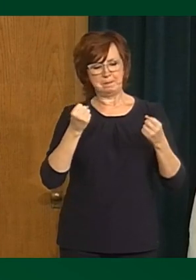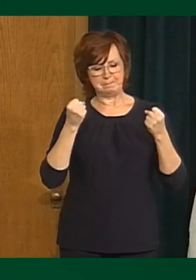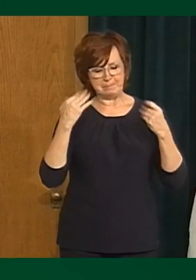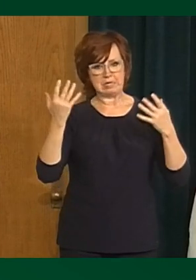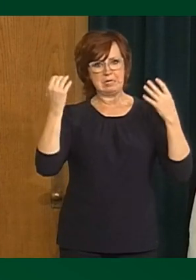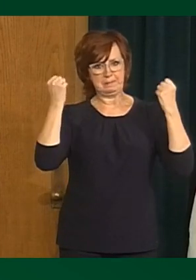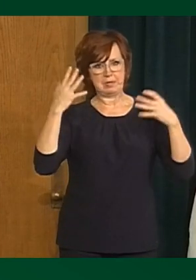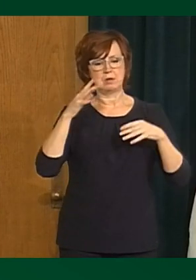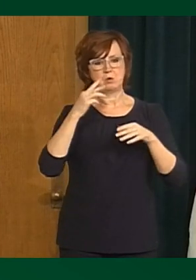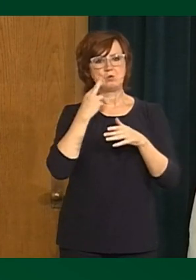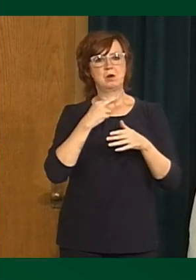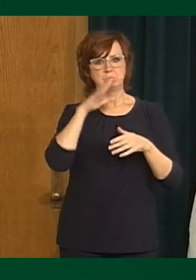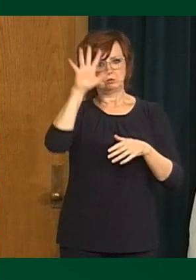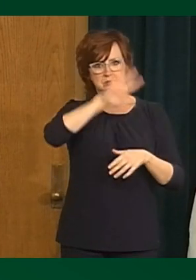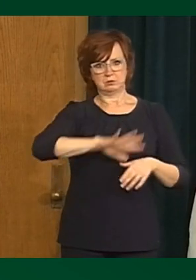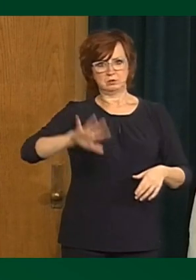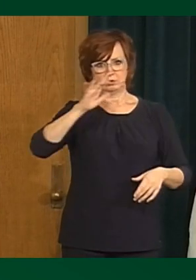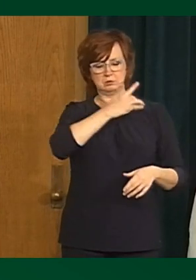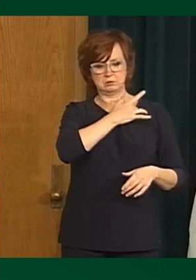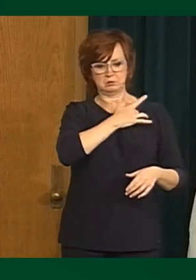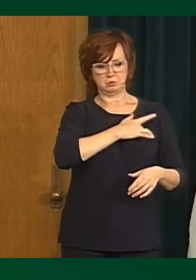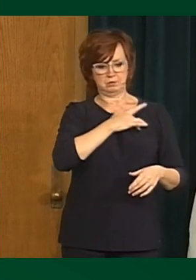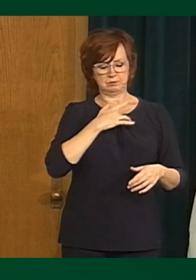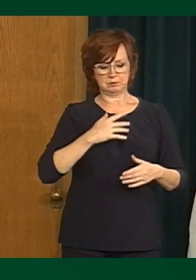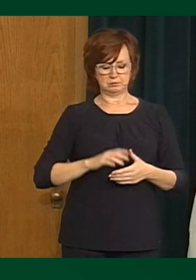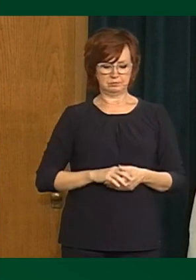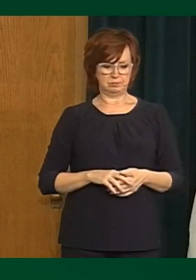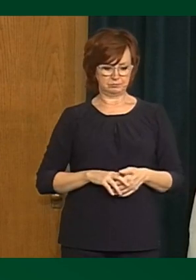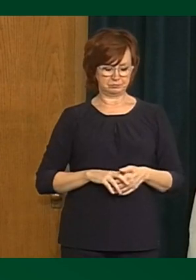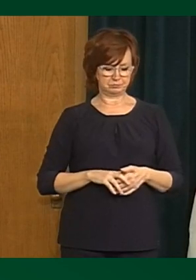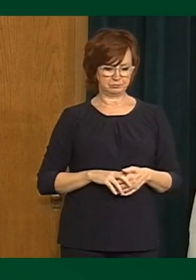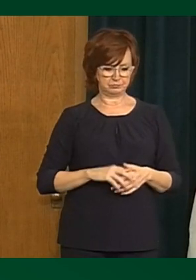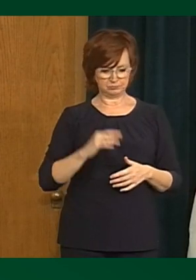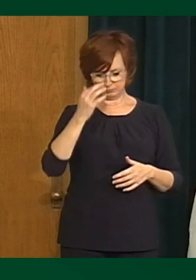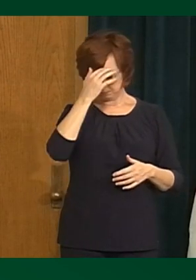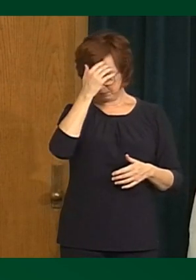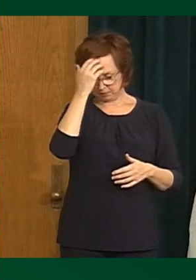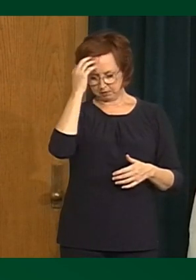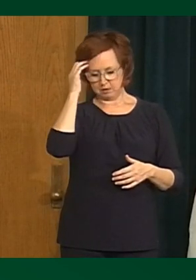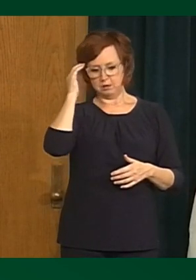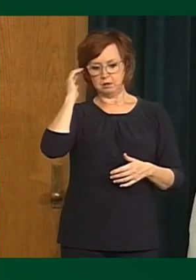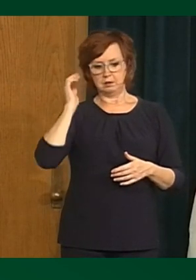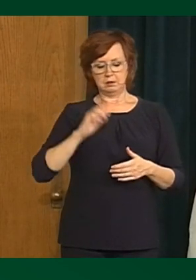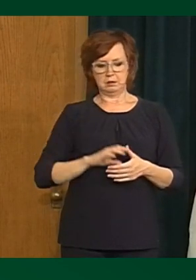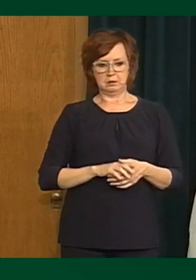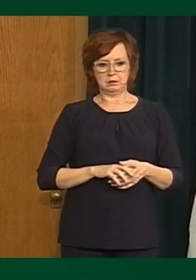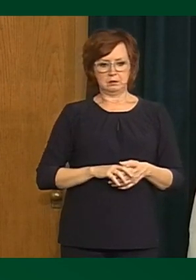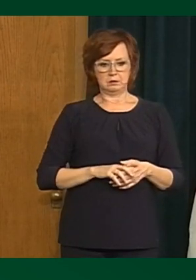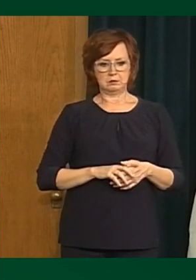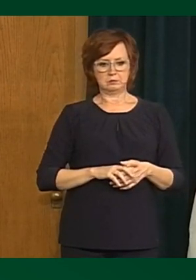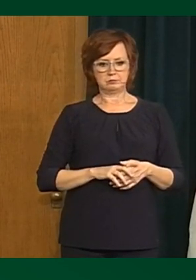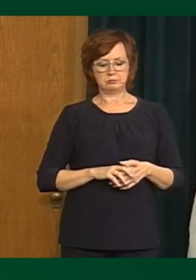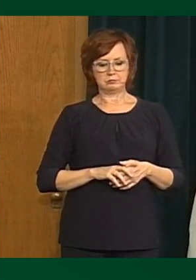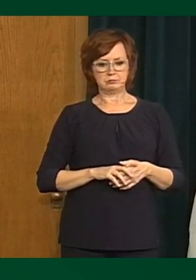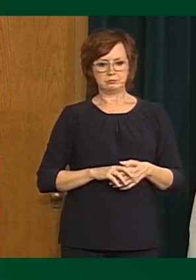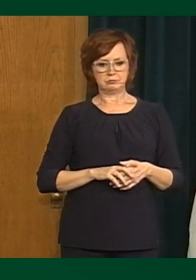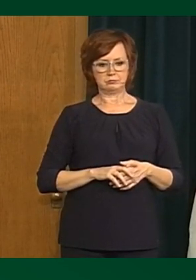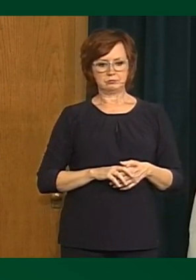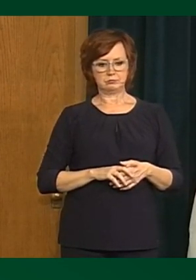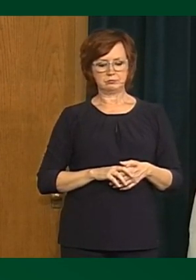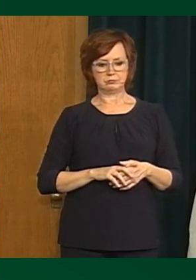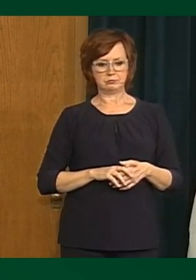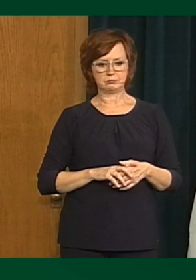right across this province. With respect to phase three, I think what you could expect in the very near future, understanding the